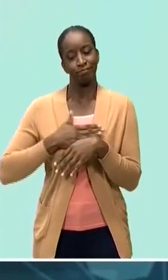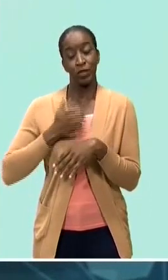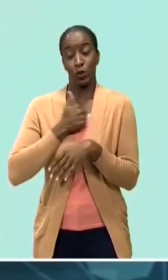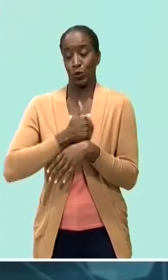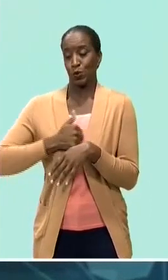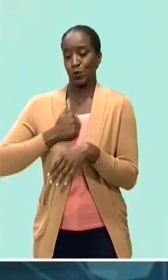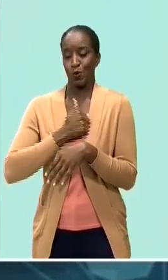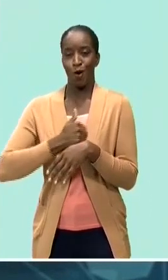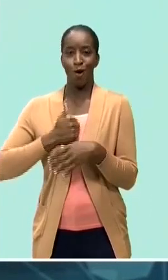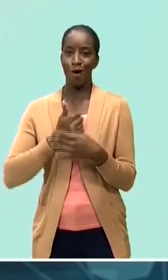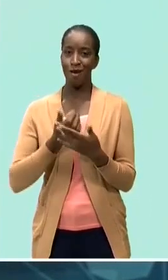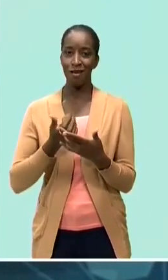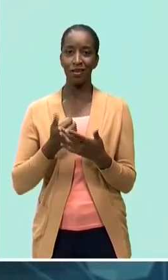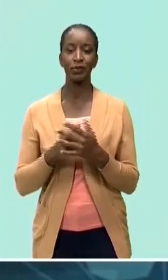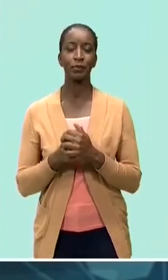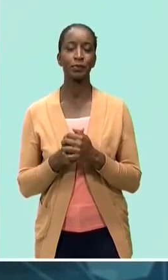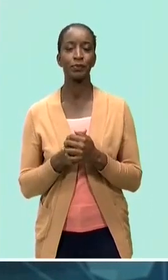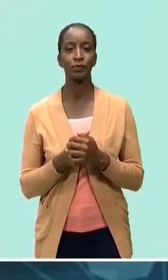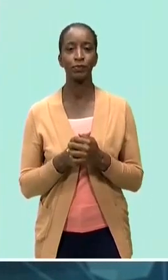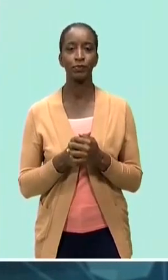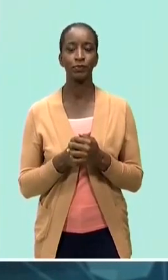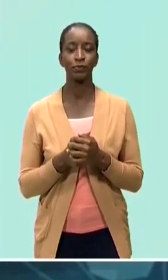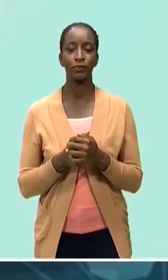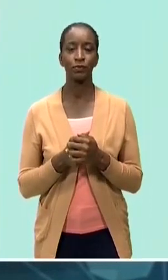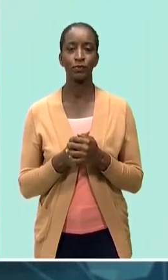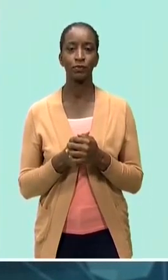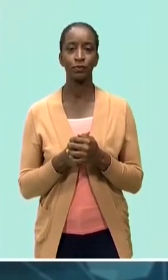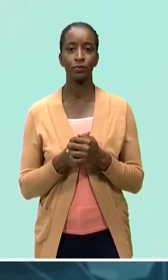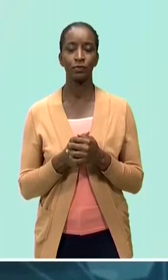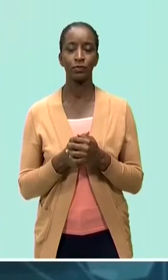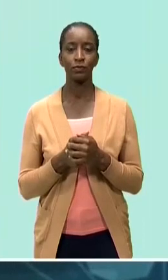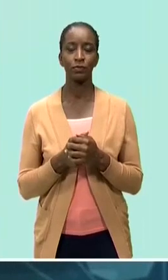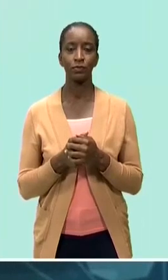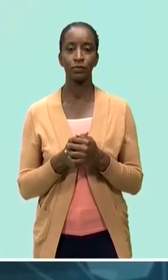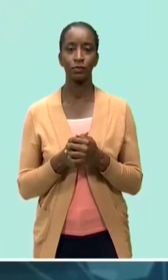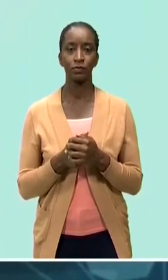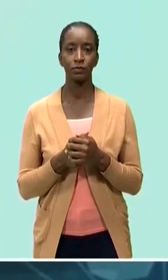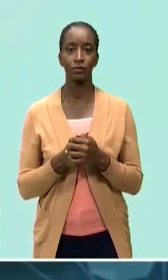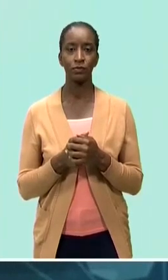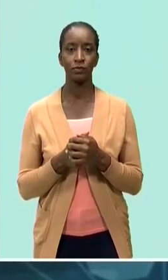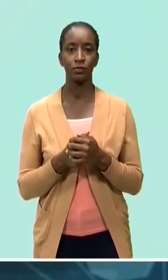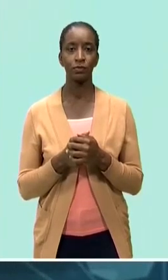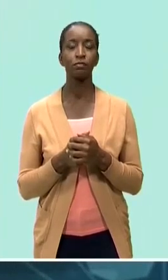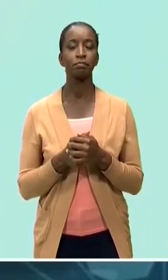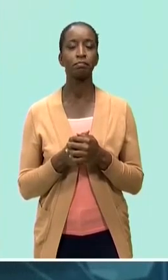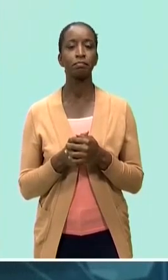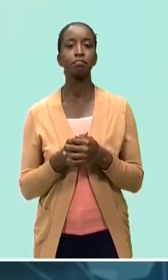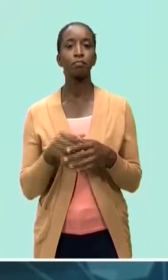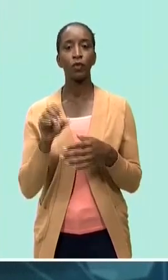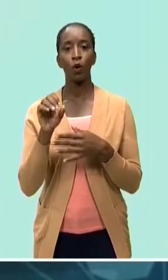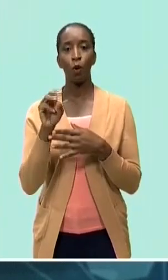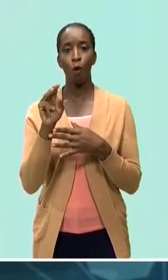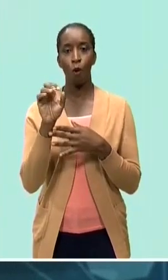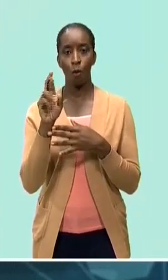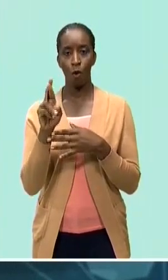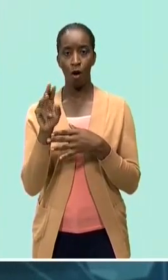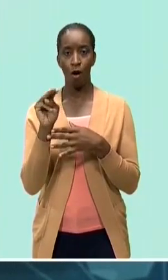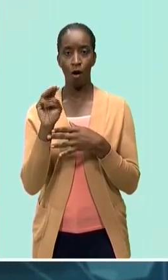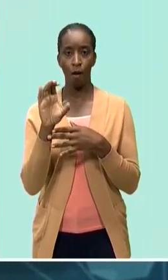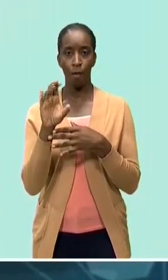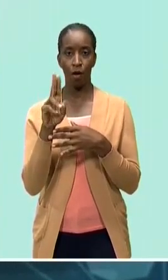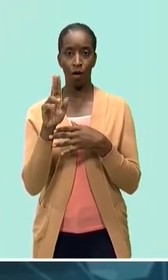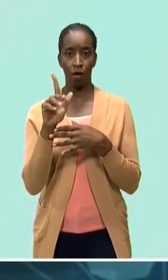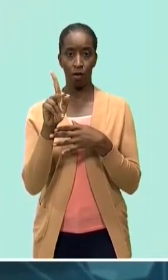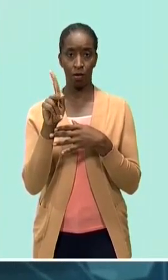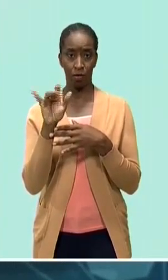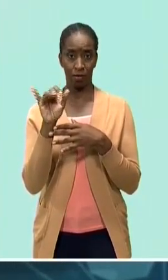result of the unforeseen circumstances. Local entertainer Omar McQuilkin has been granted bail after being